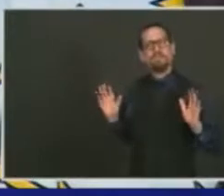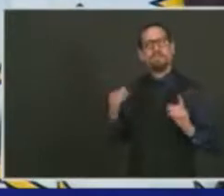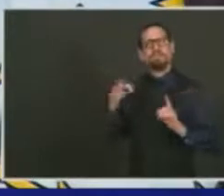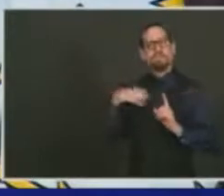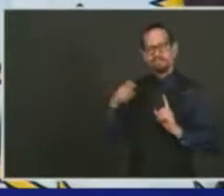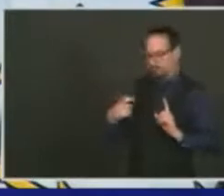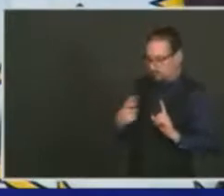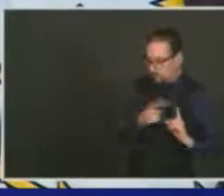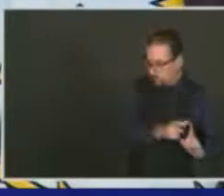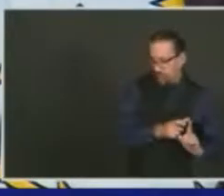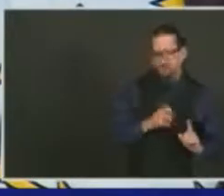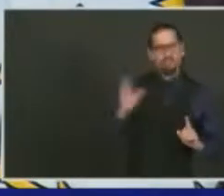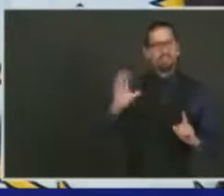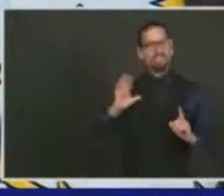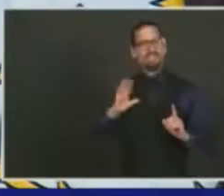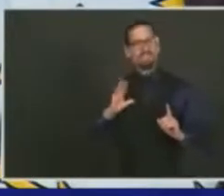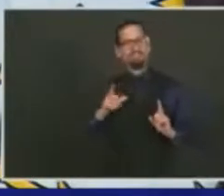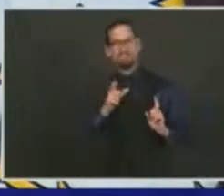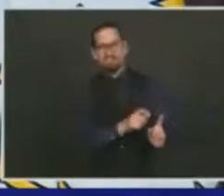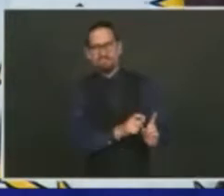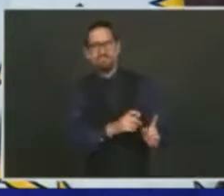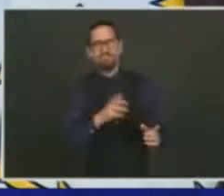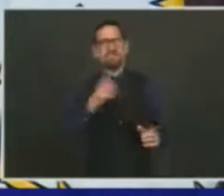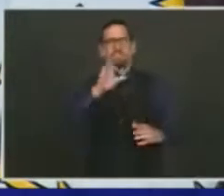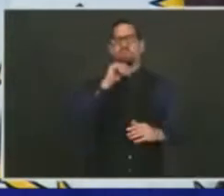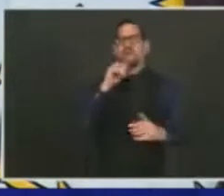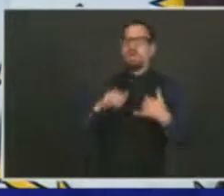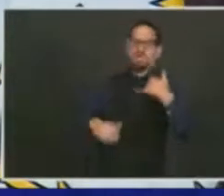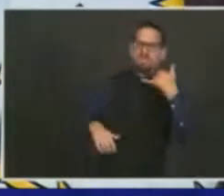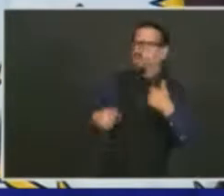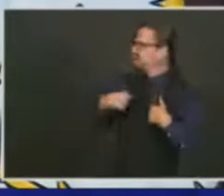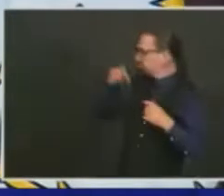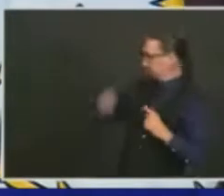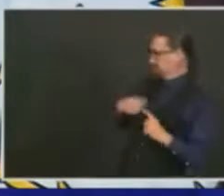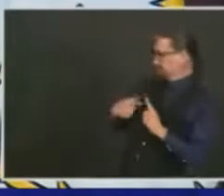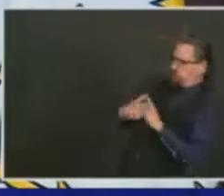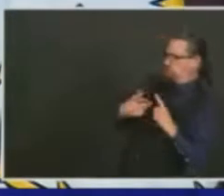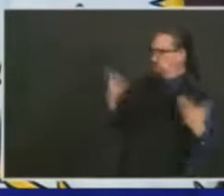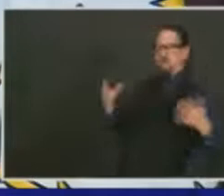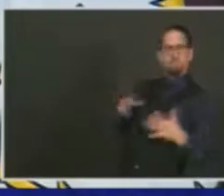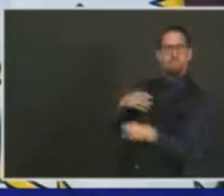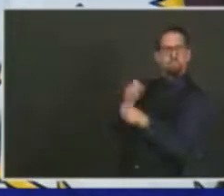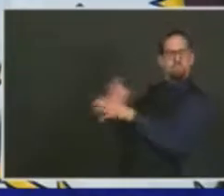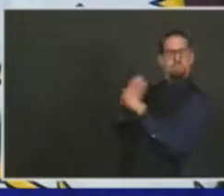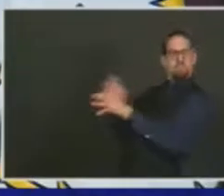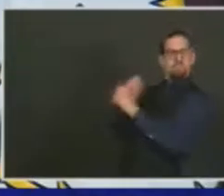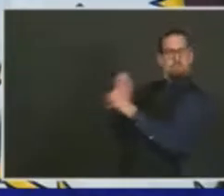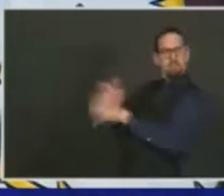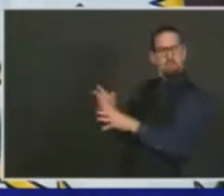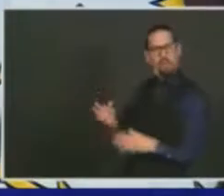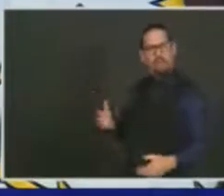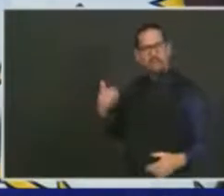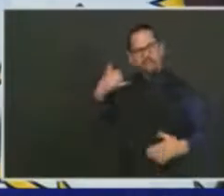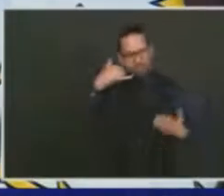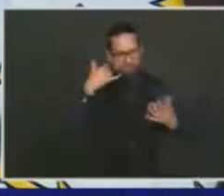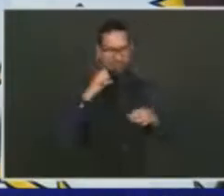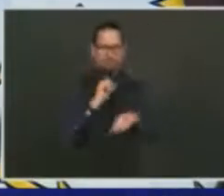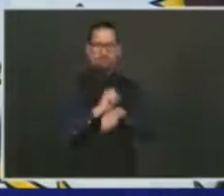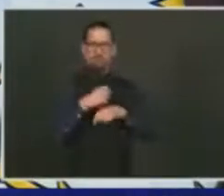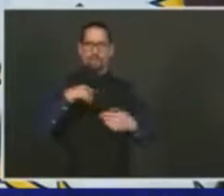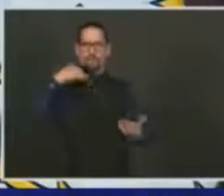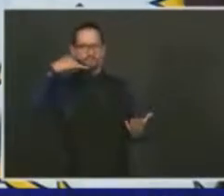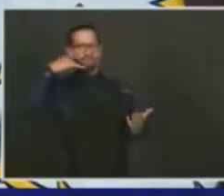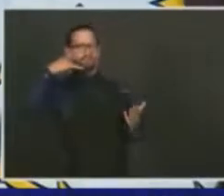just be kind and courteous and polite. The person we have in charge of contact tracing